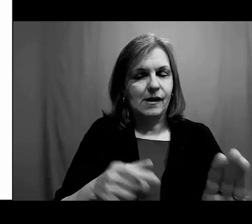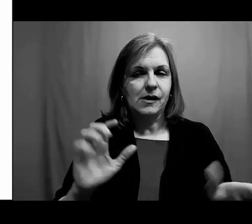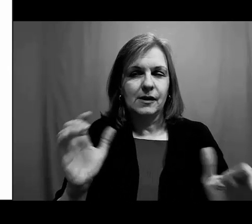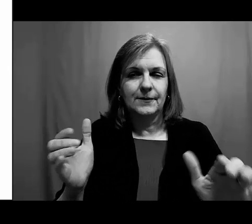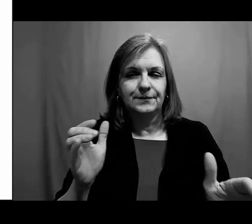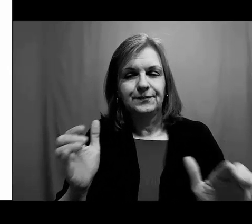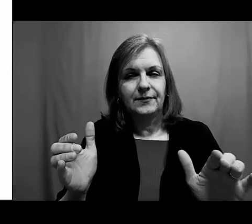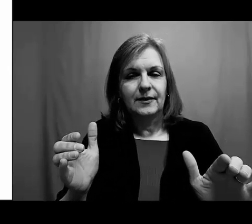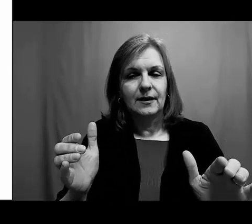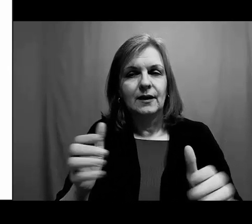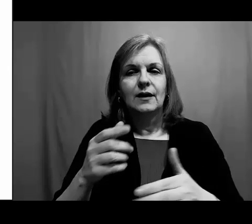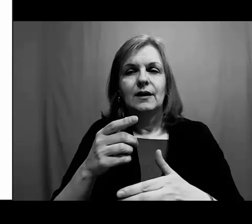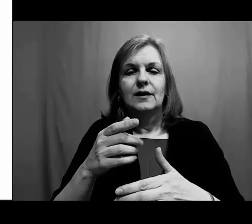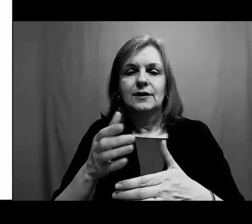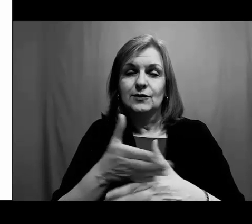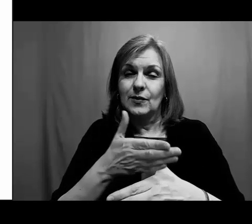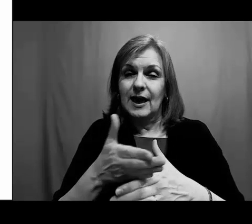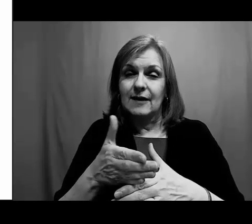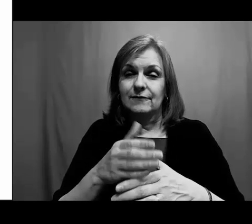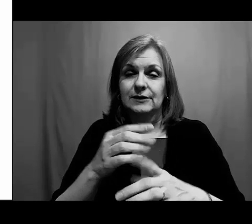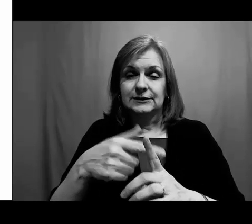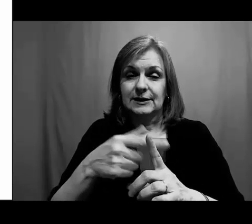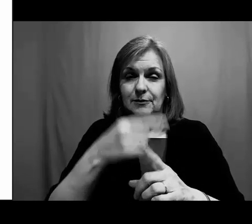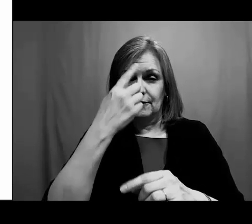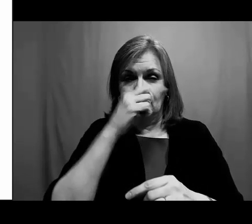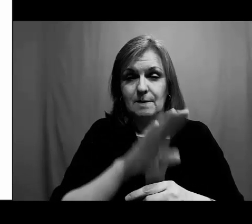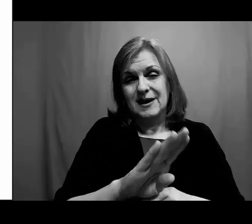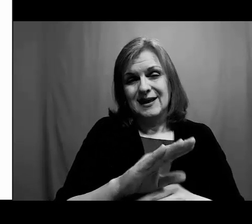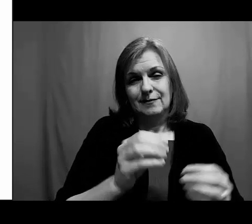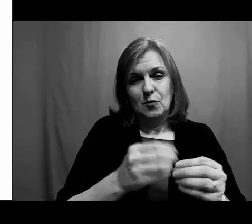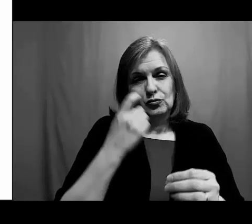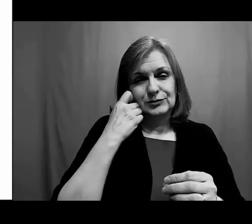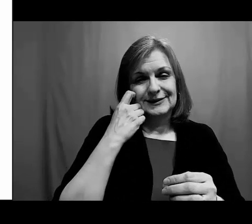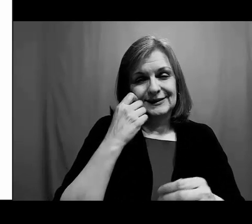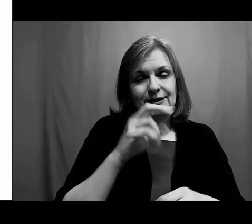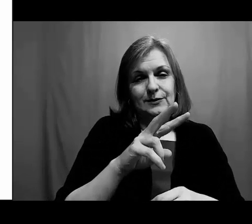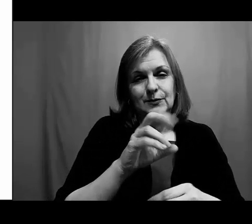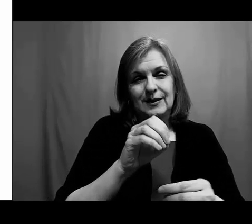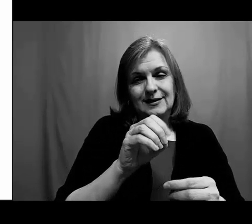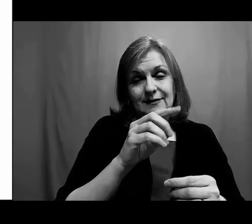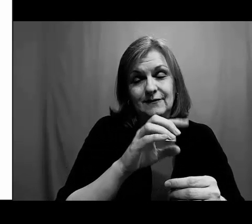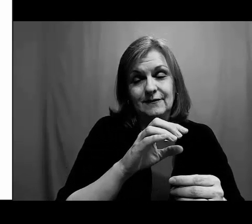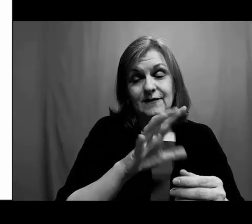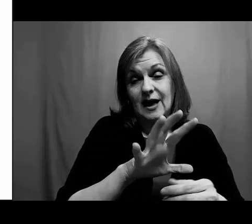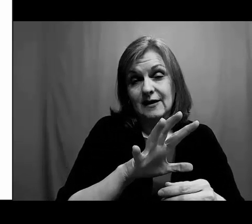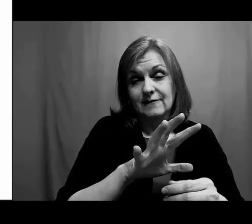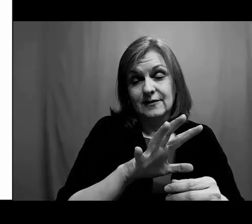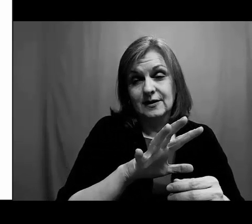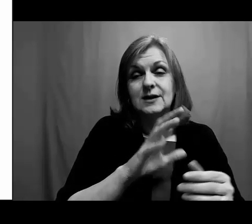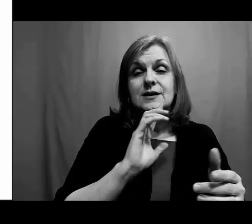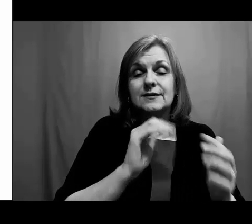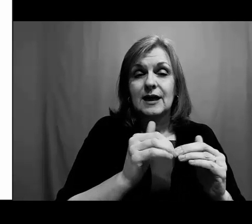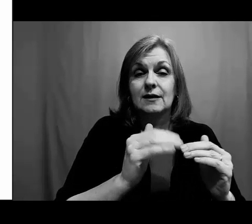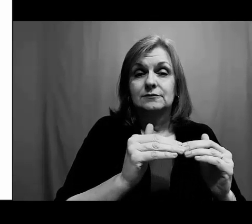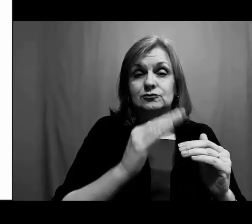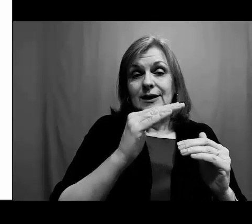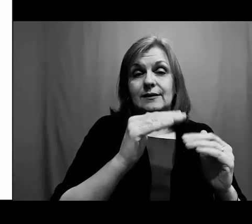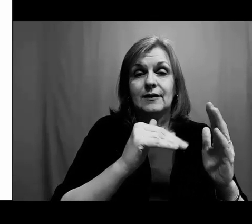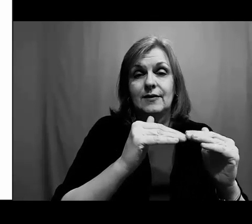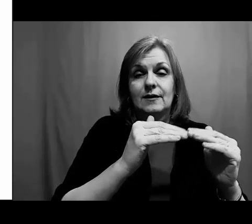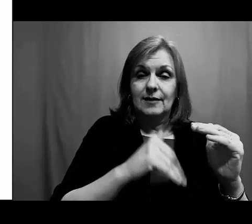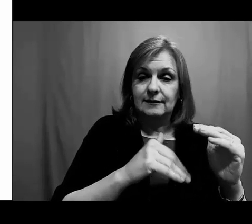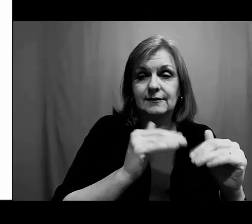know is the average temperature for B, 2000 to 2005, greater or less than the